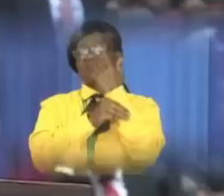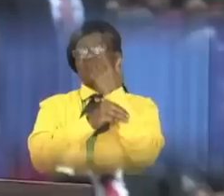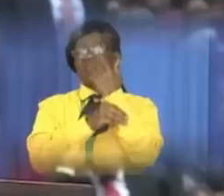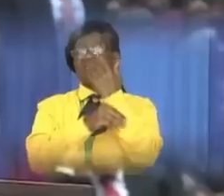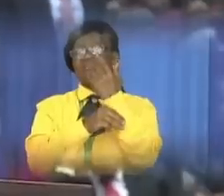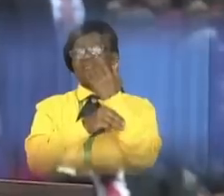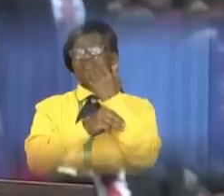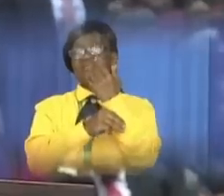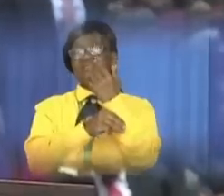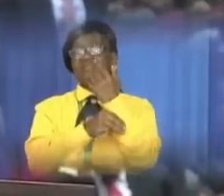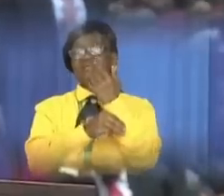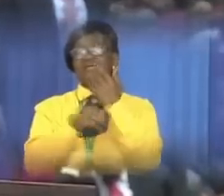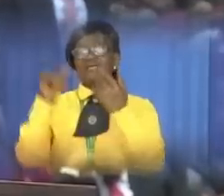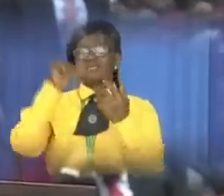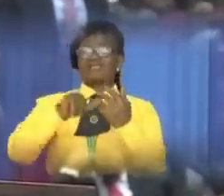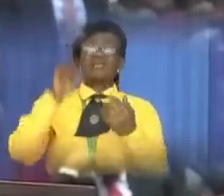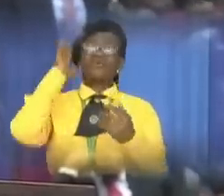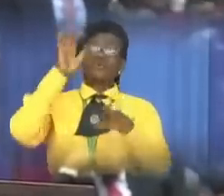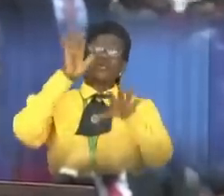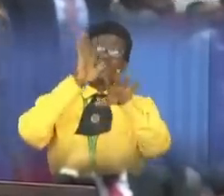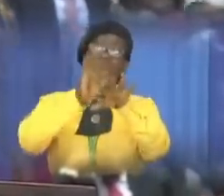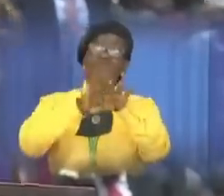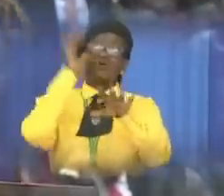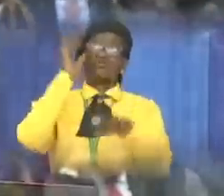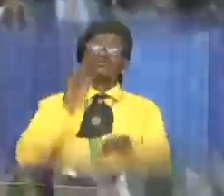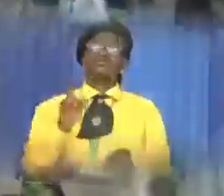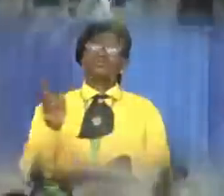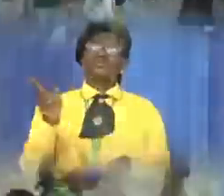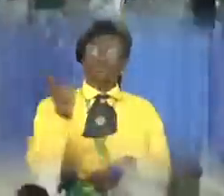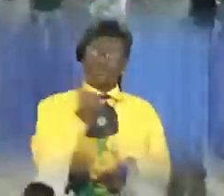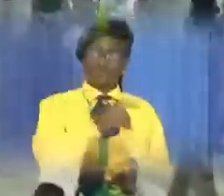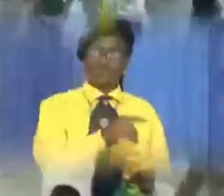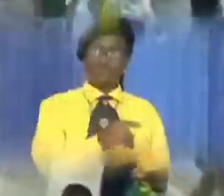touch you very briefly,